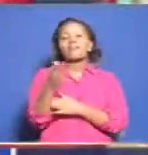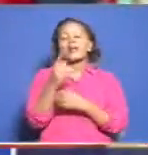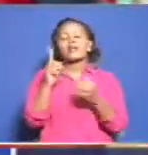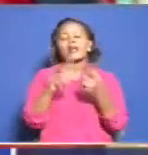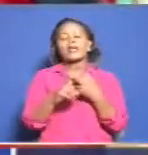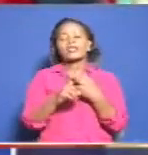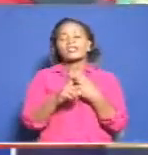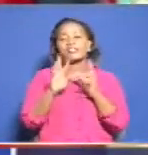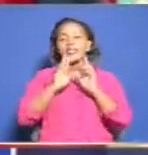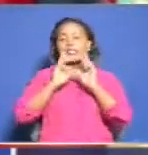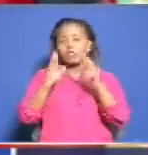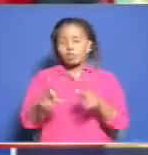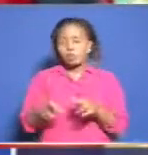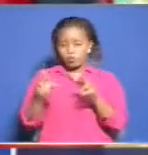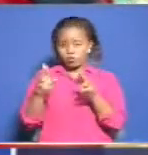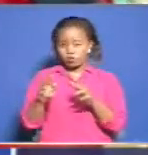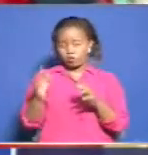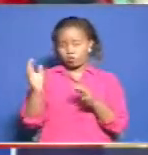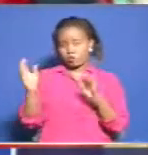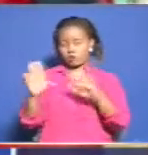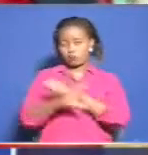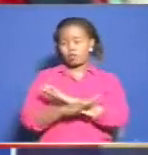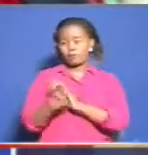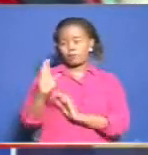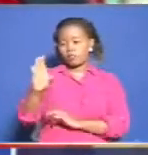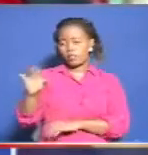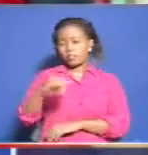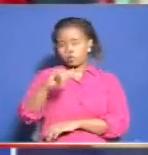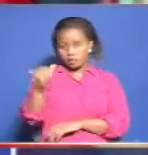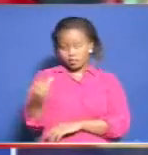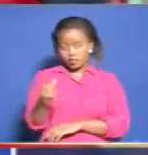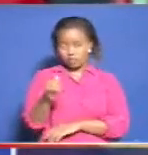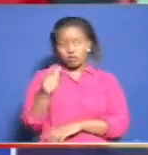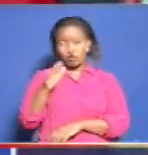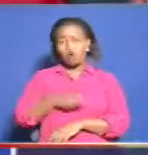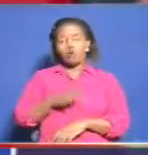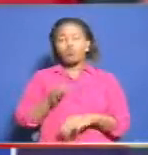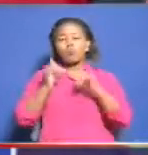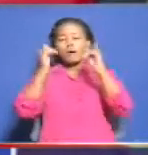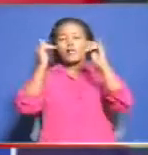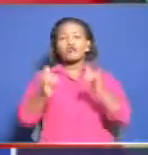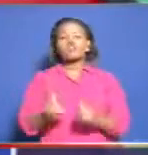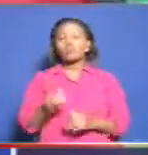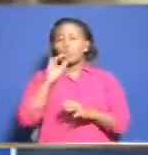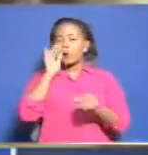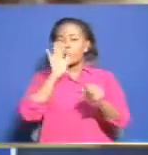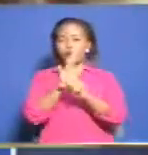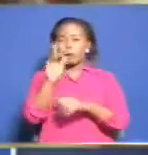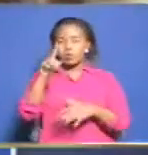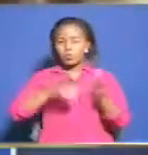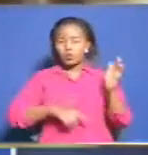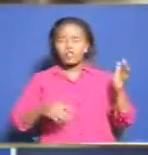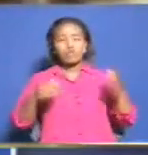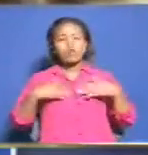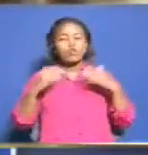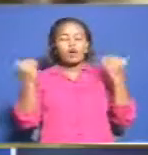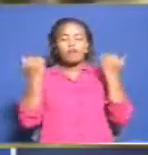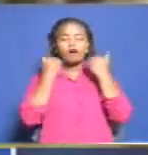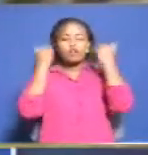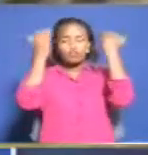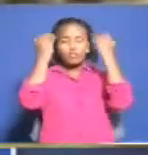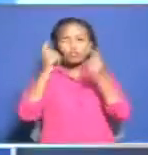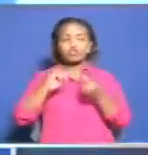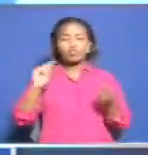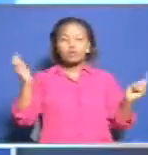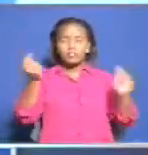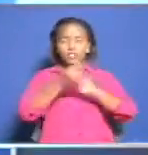Judiciary from Deputy Chief Justice Philomena Mwilu, Chief Justice Martha Koome vowed to build an efficient judicial chain to benefit all